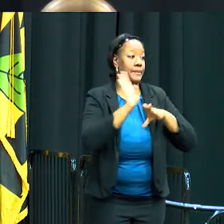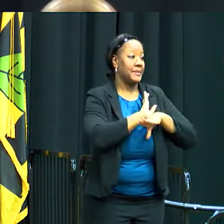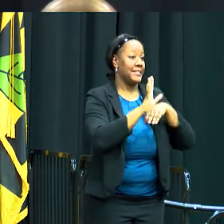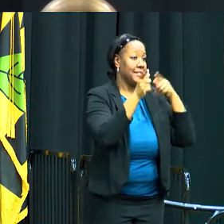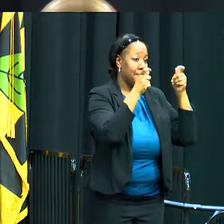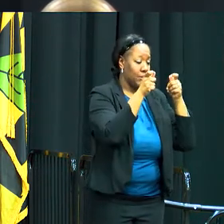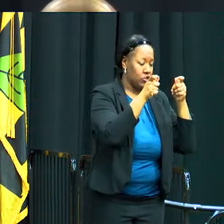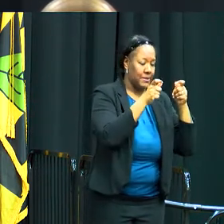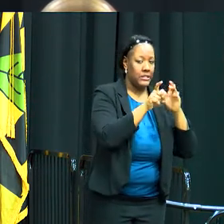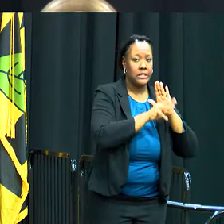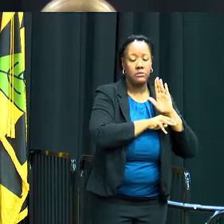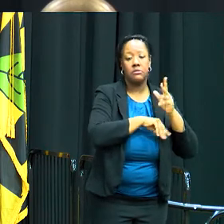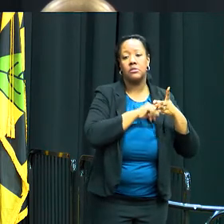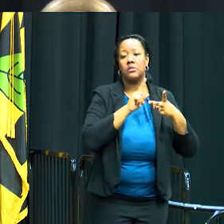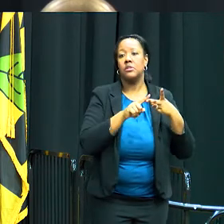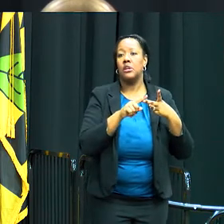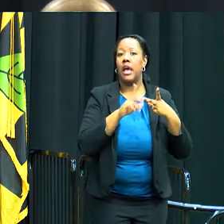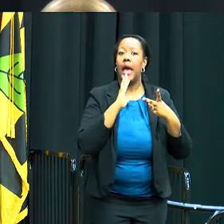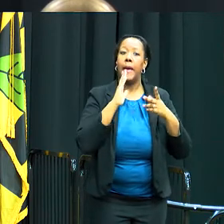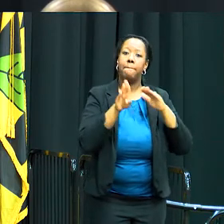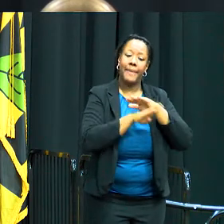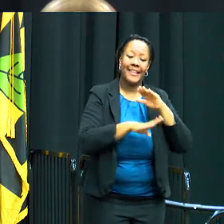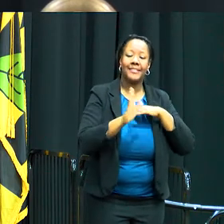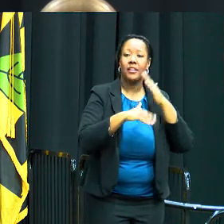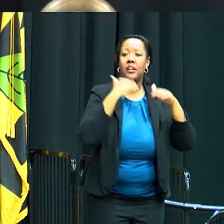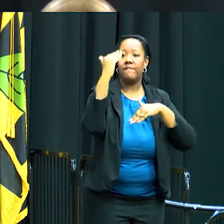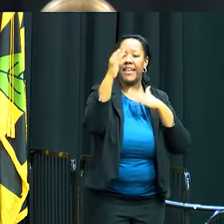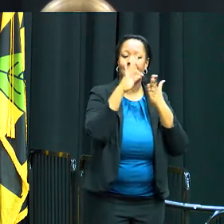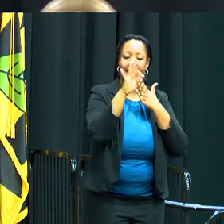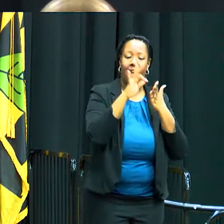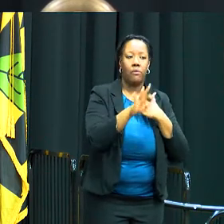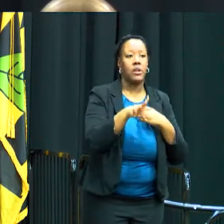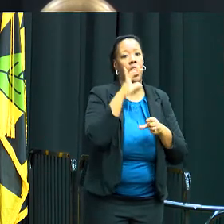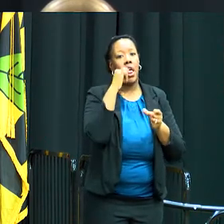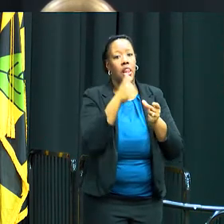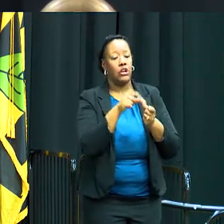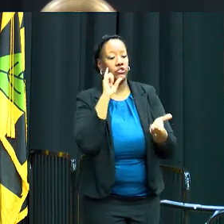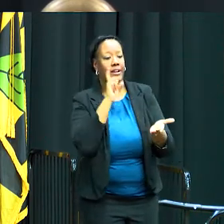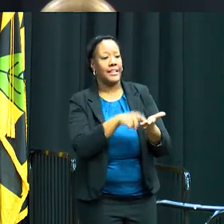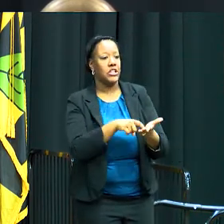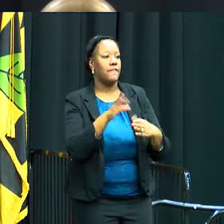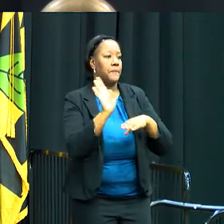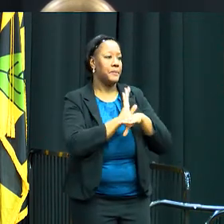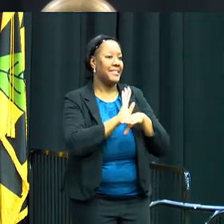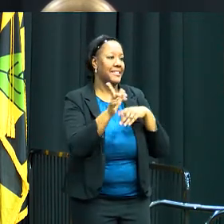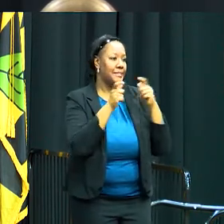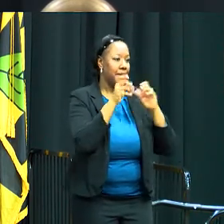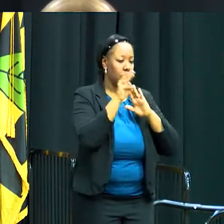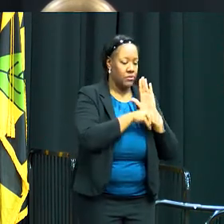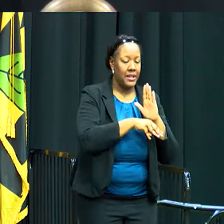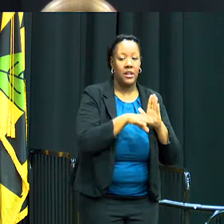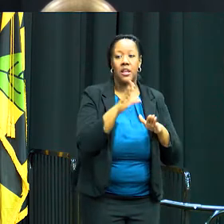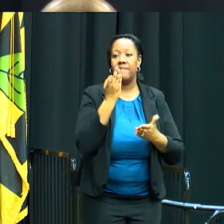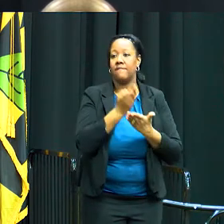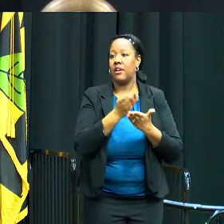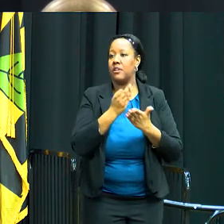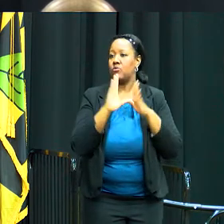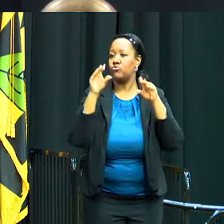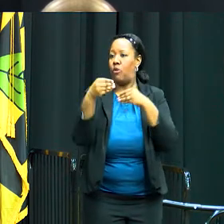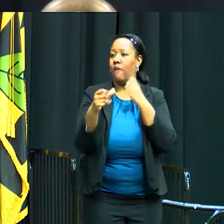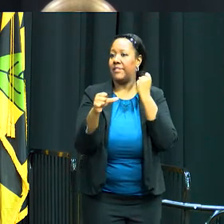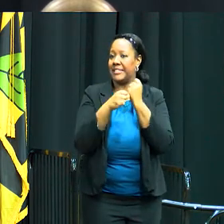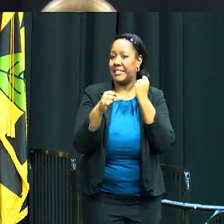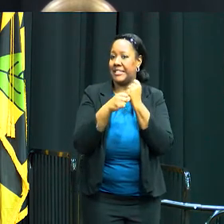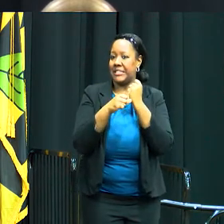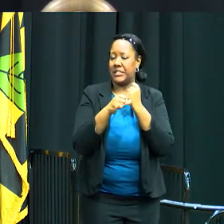management and basic and advanced accounting, as well as letters of recognition in business management and financial office assistant.